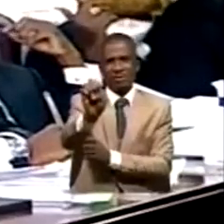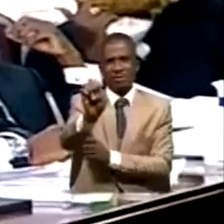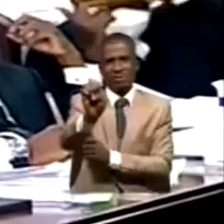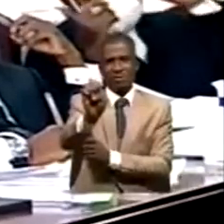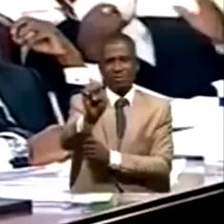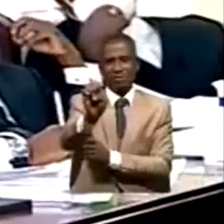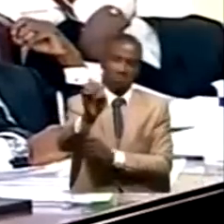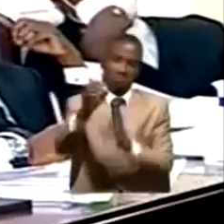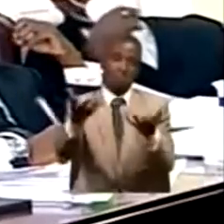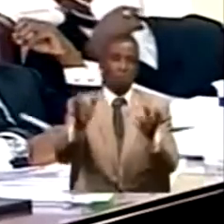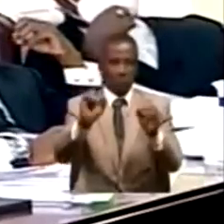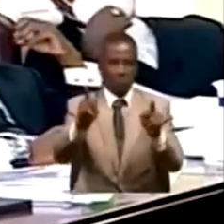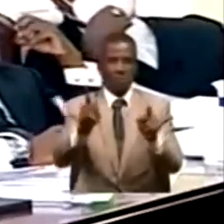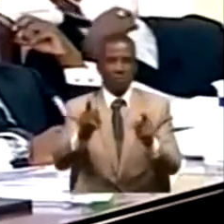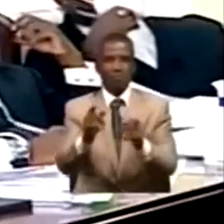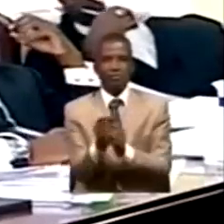Okay.